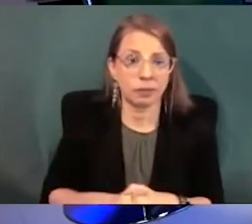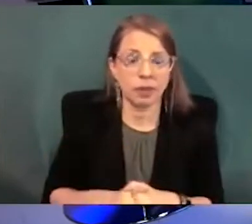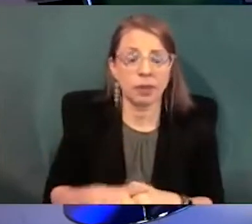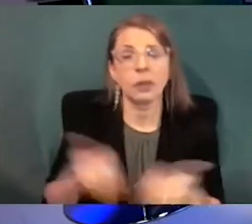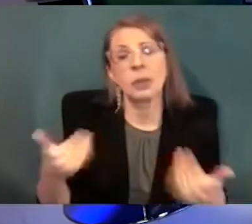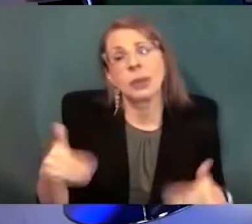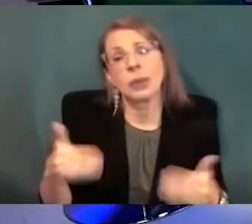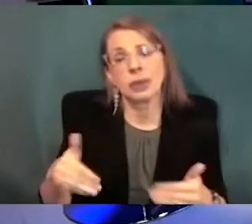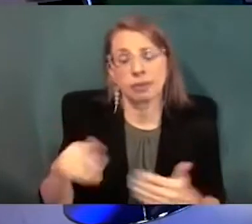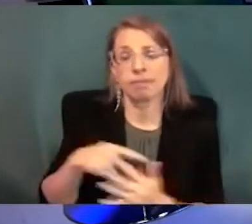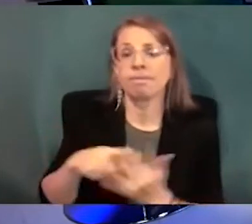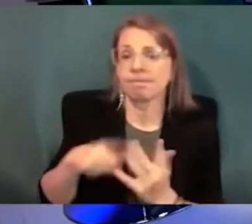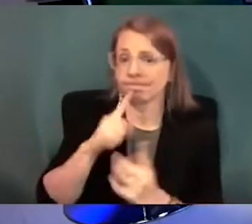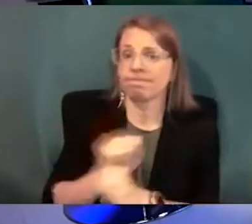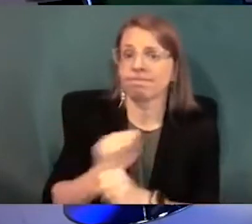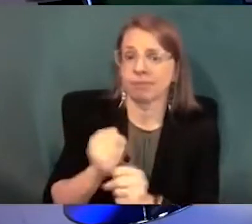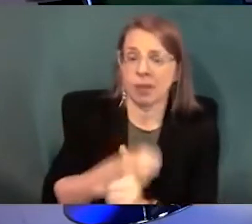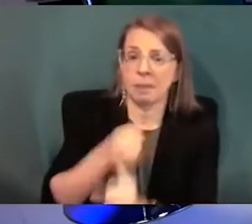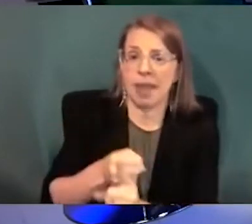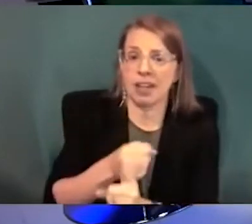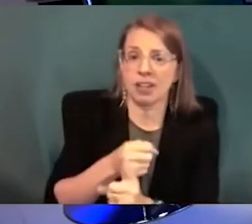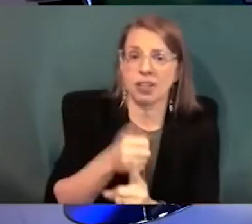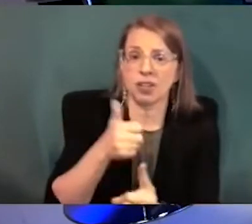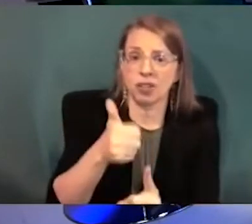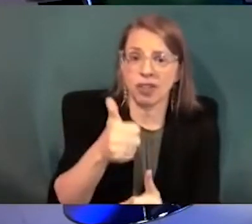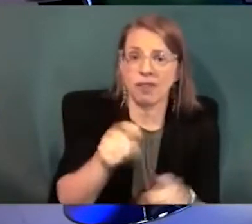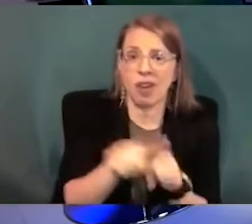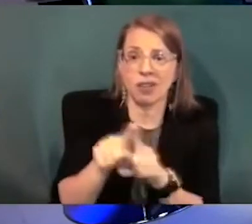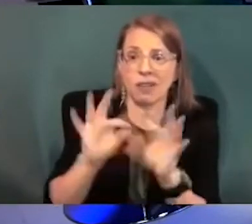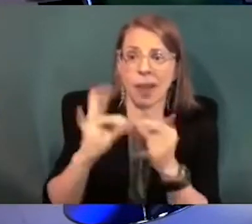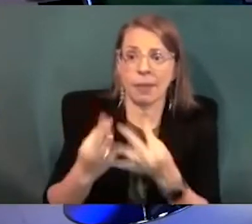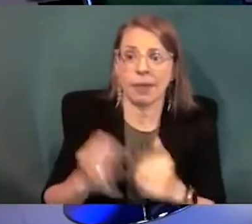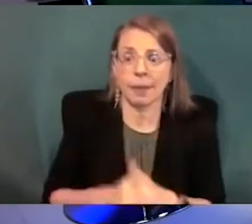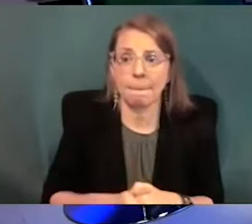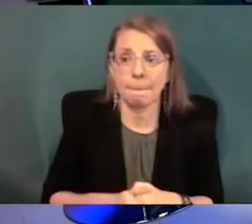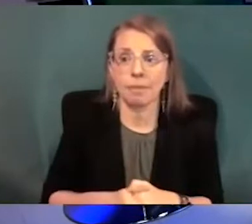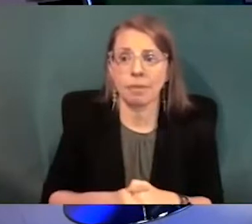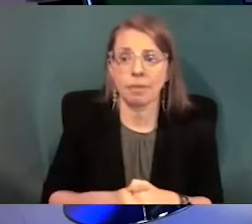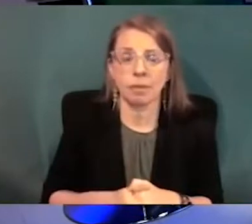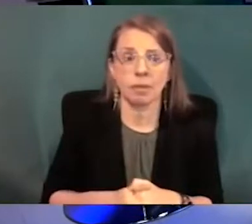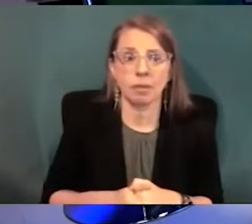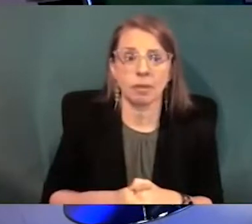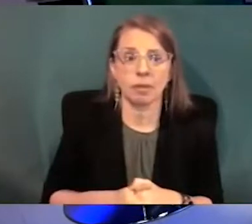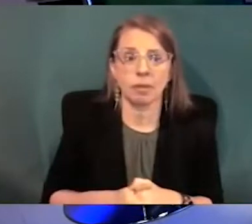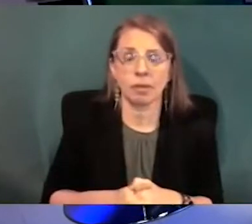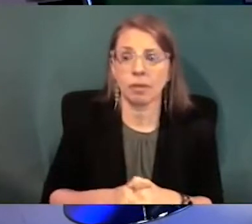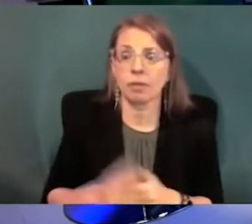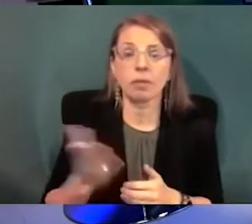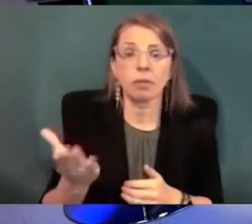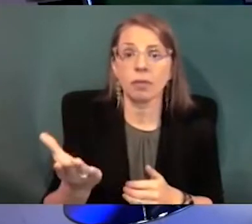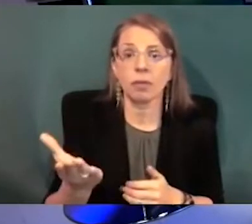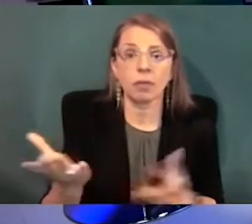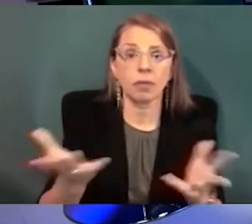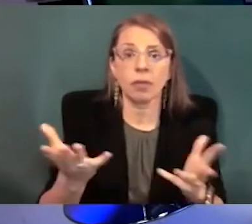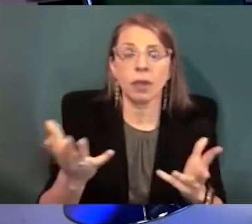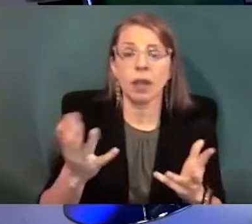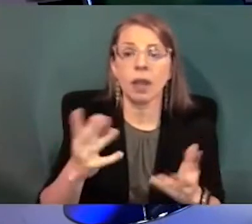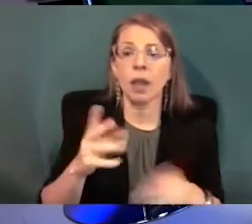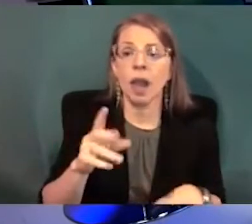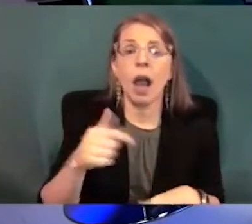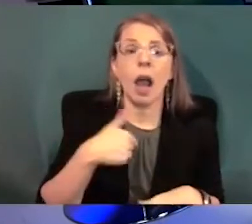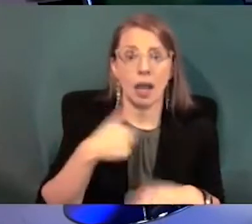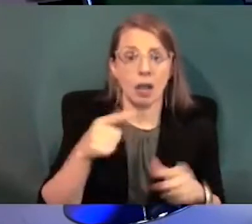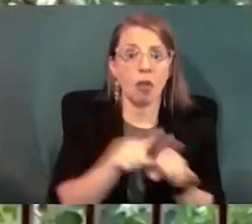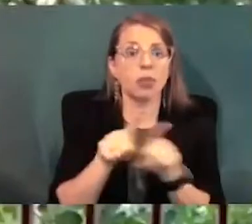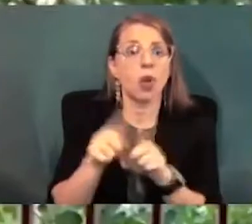your family in an ongoing basis. So, please. Steve. Yeah, I would also like to